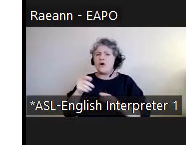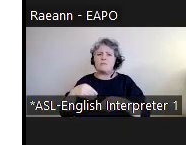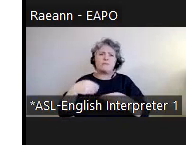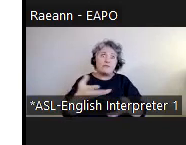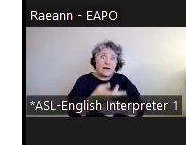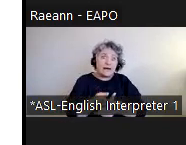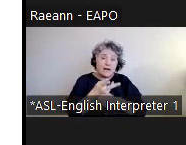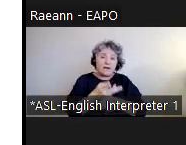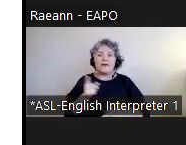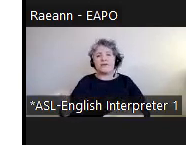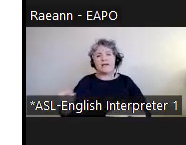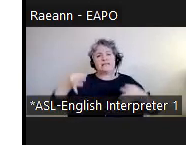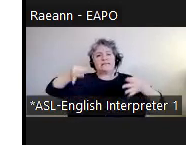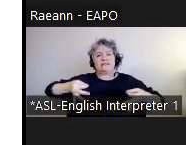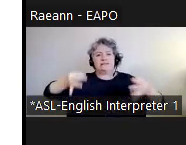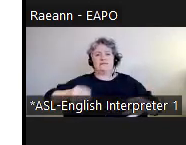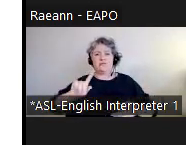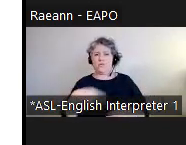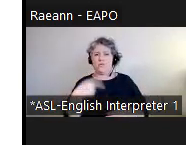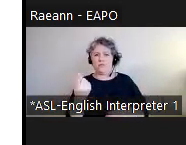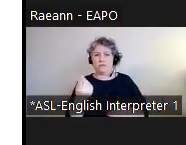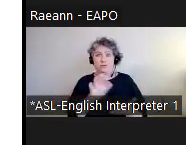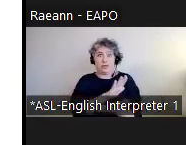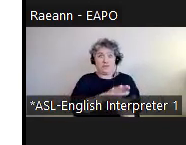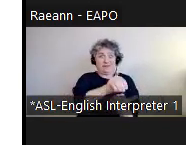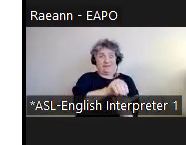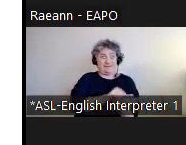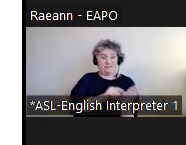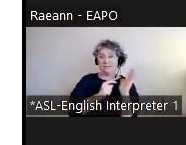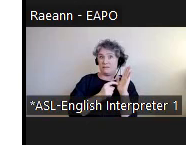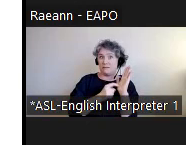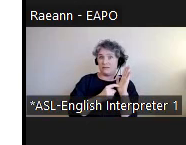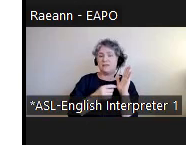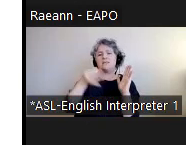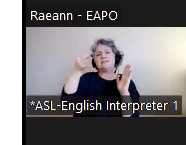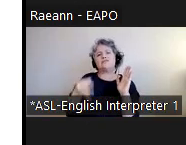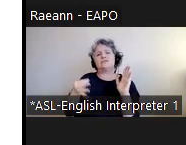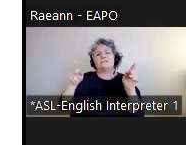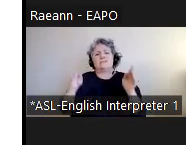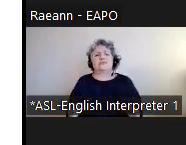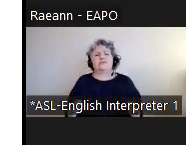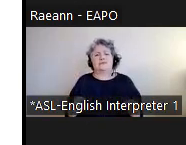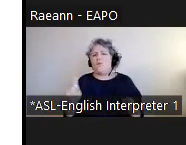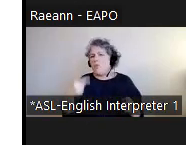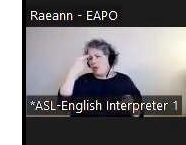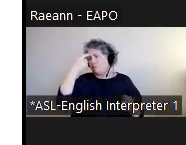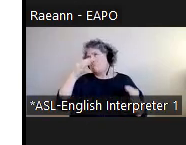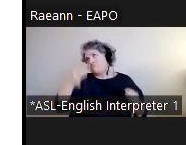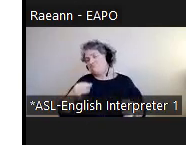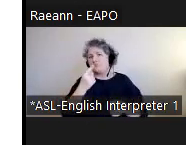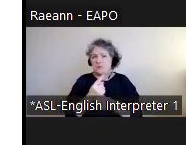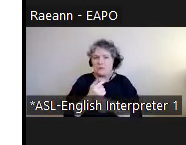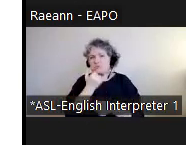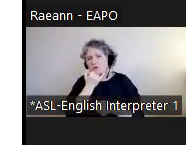in your mind. Your document is picking someone who is going to make decisions on your behalf. It's great if they